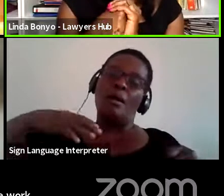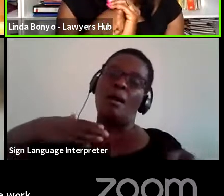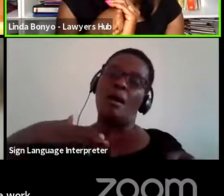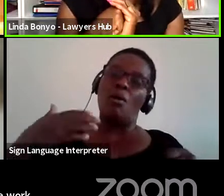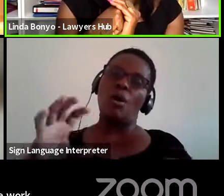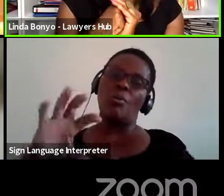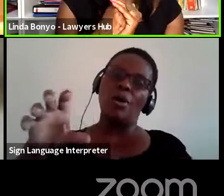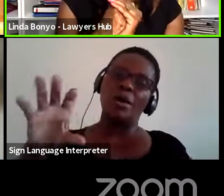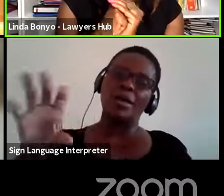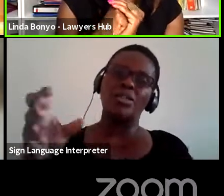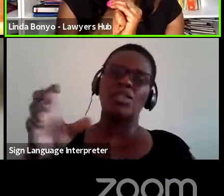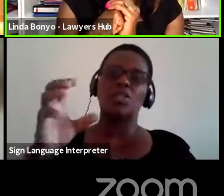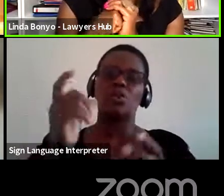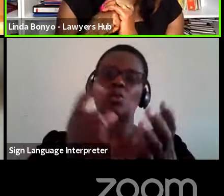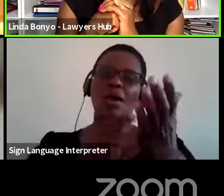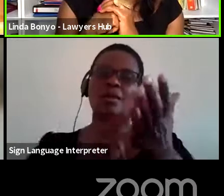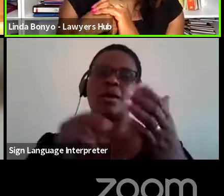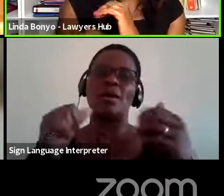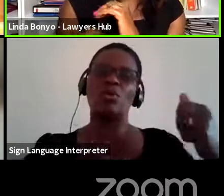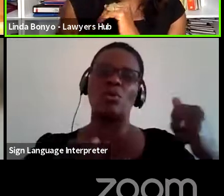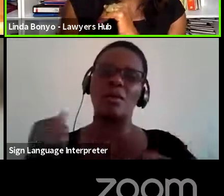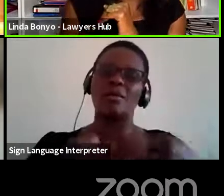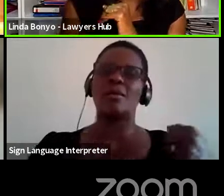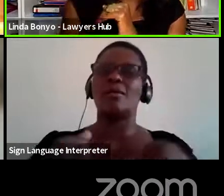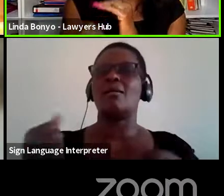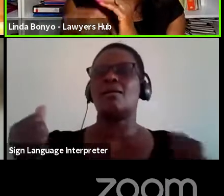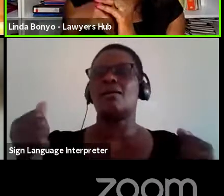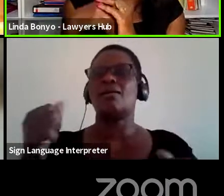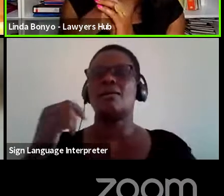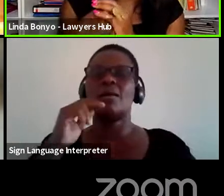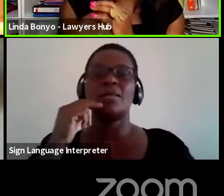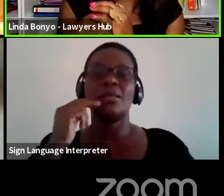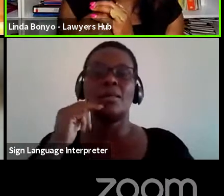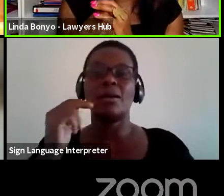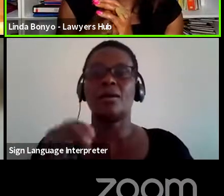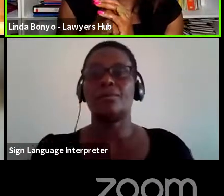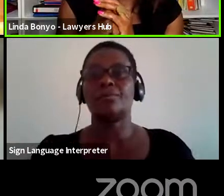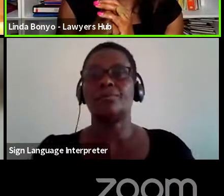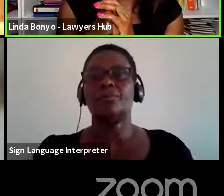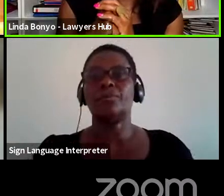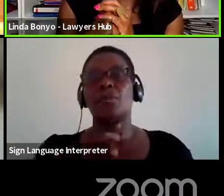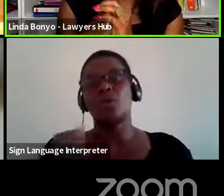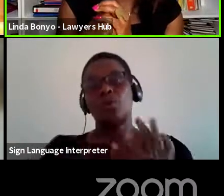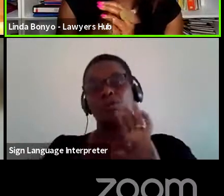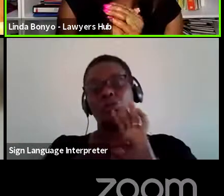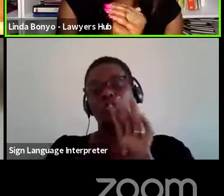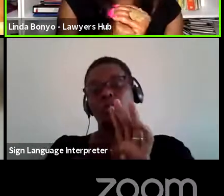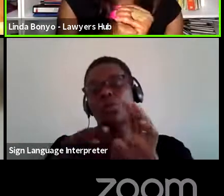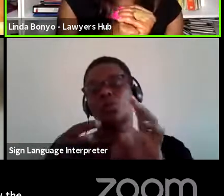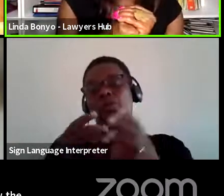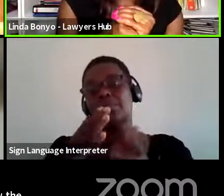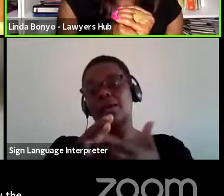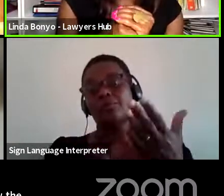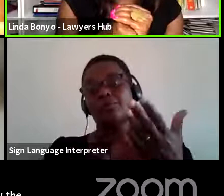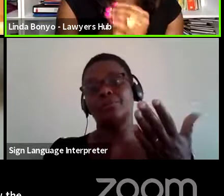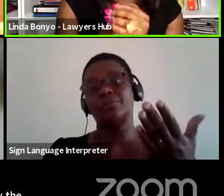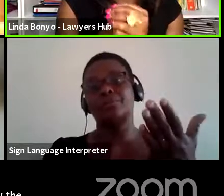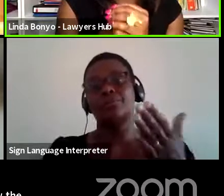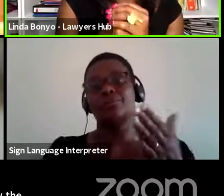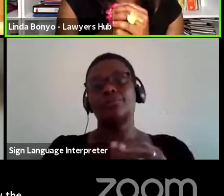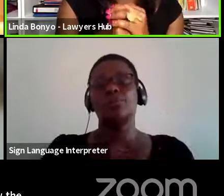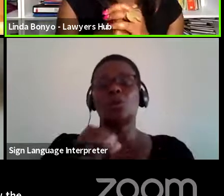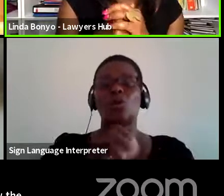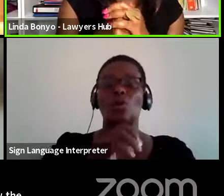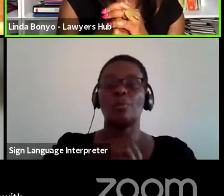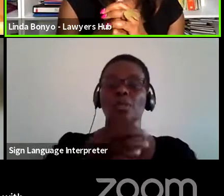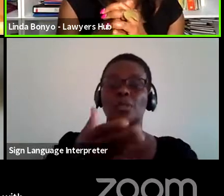Ghana. I would love to just highlight a few of the the comments that we made. I resonate a